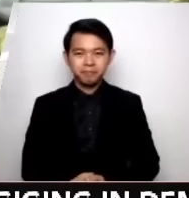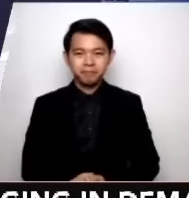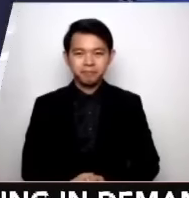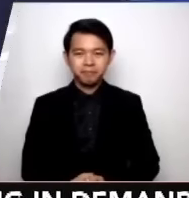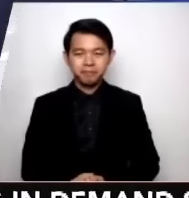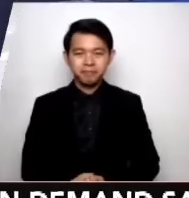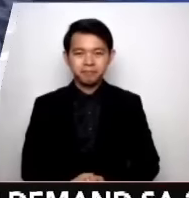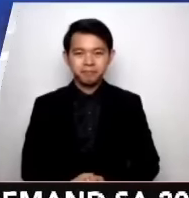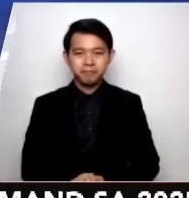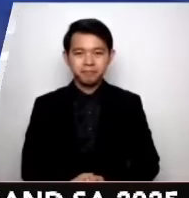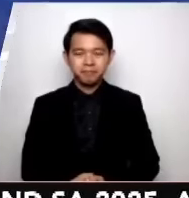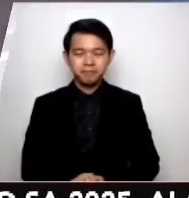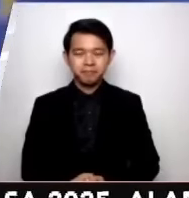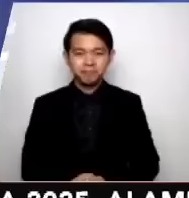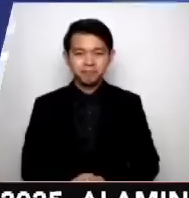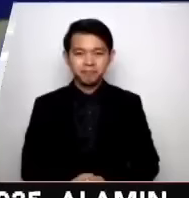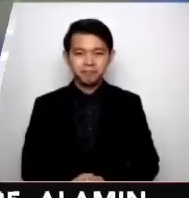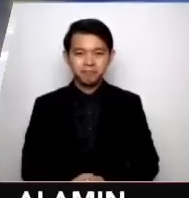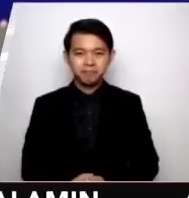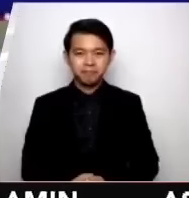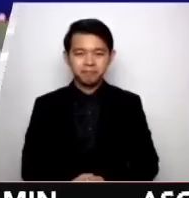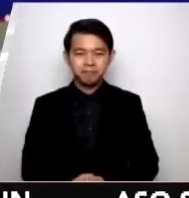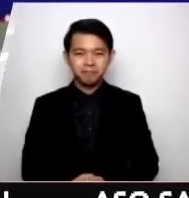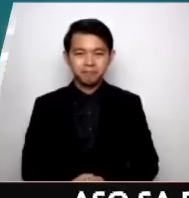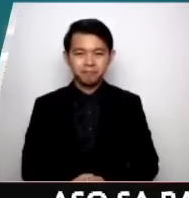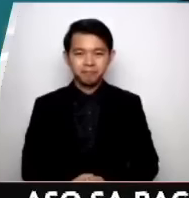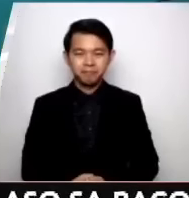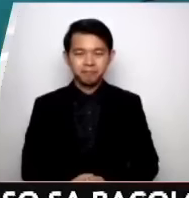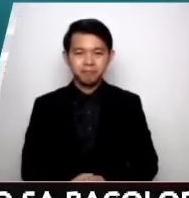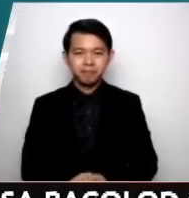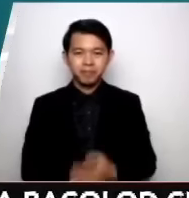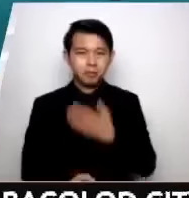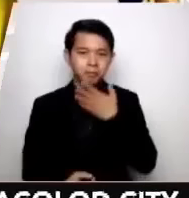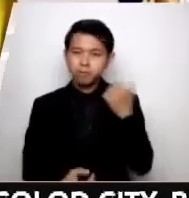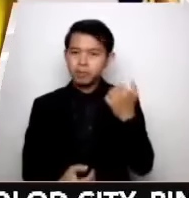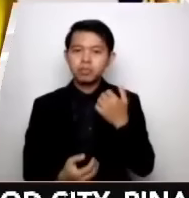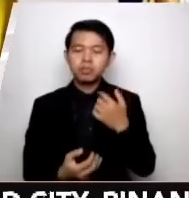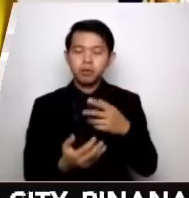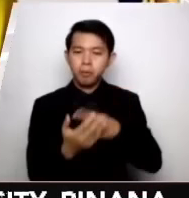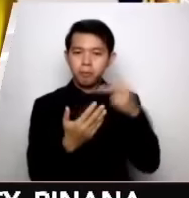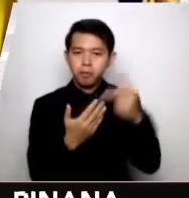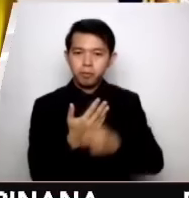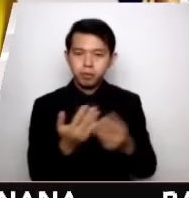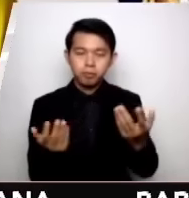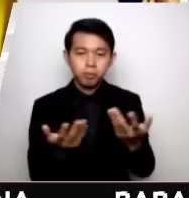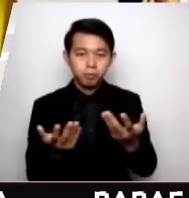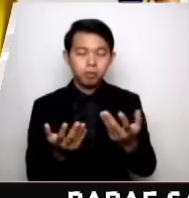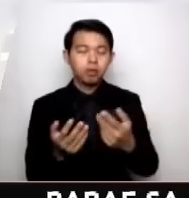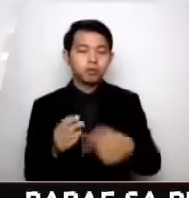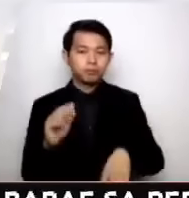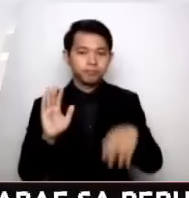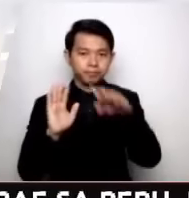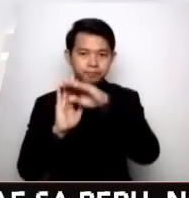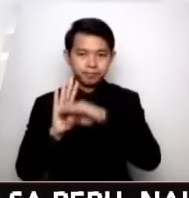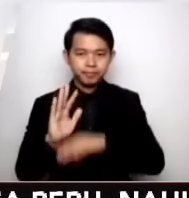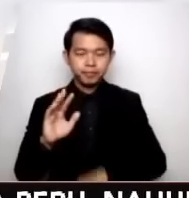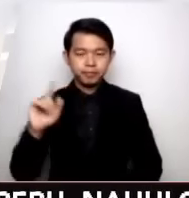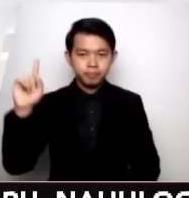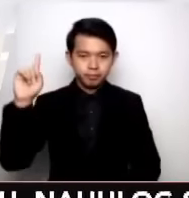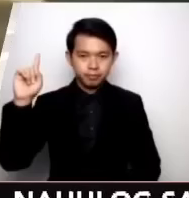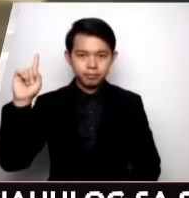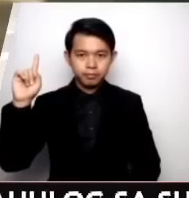Pinasarap, Household Favorite Programs din ang Family Feud, I Witness, Kapuso Mo Jessica Soho, Pepito